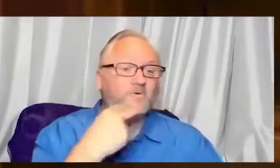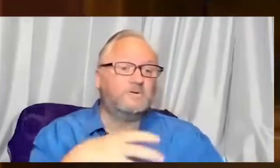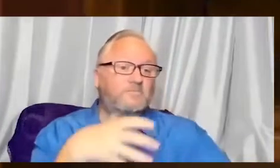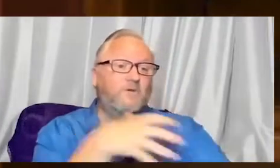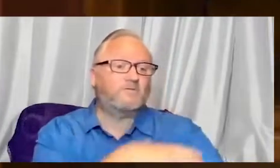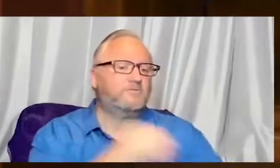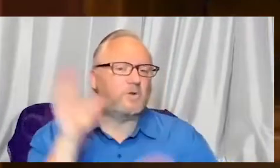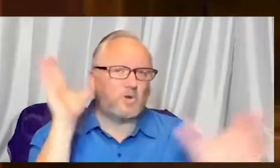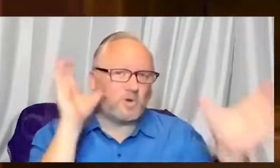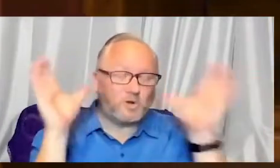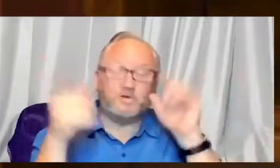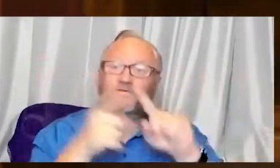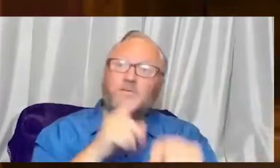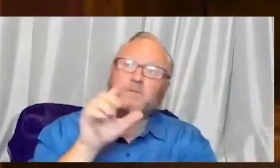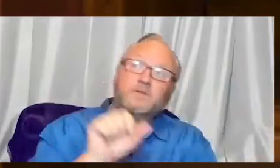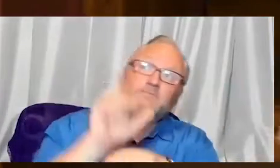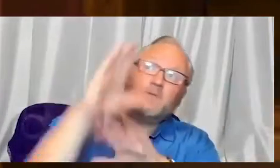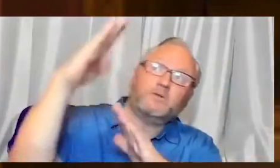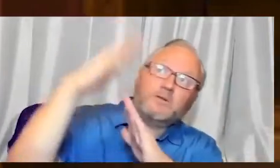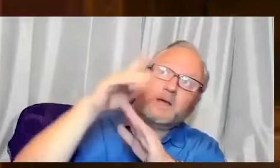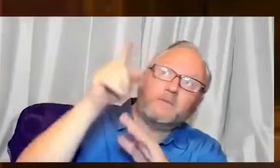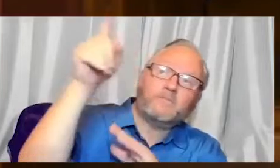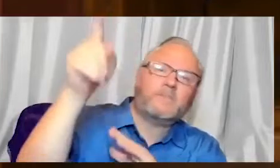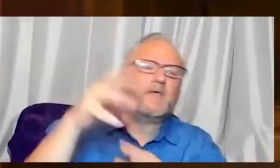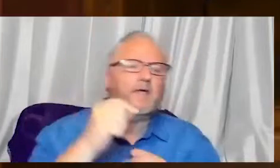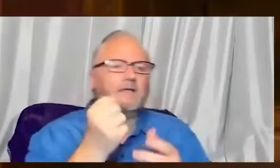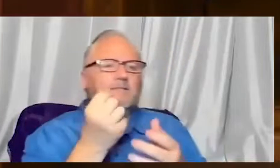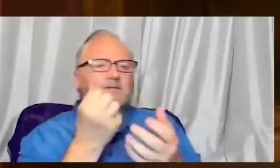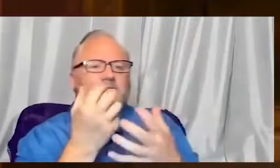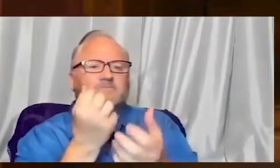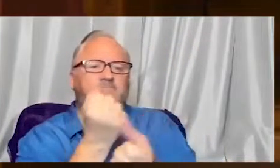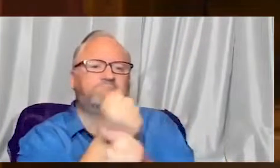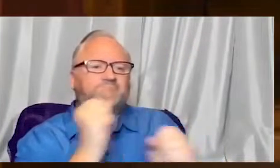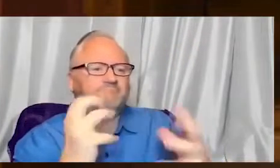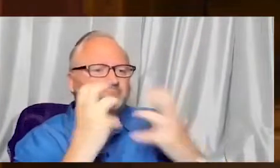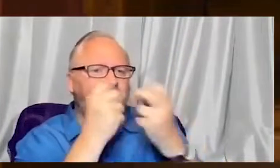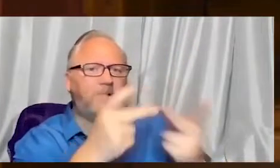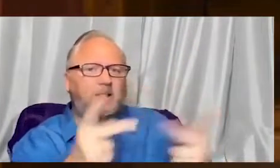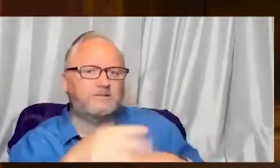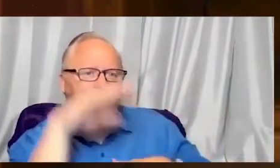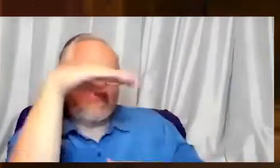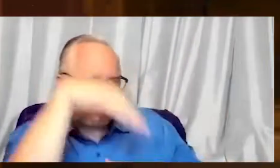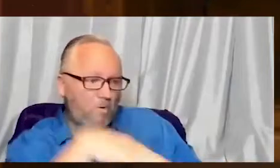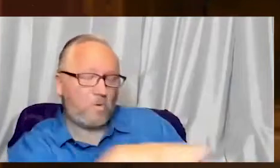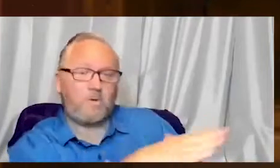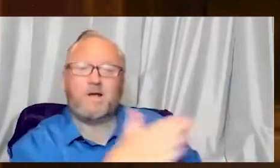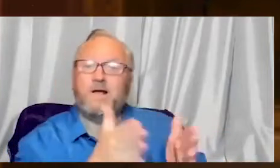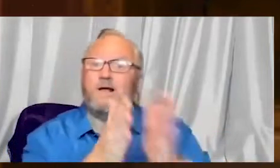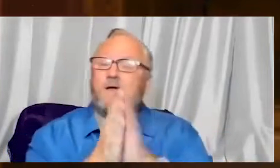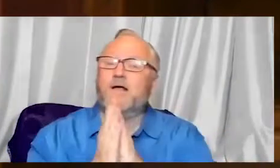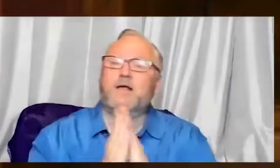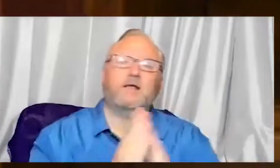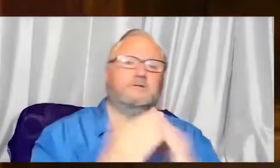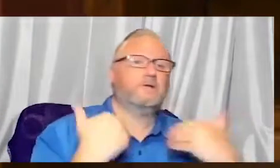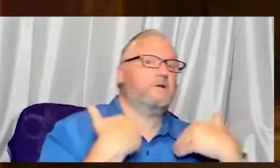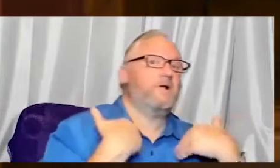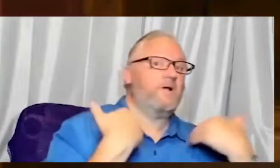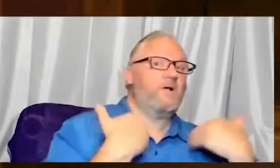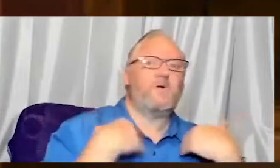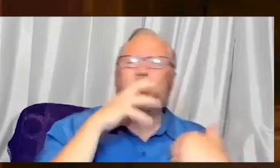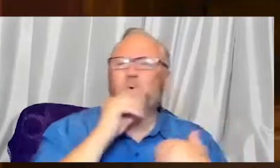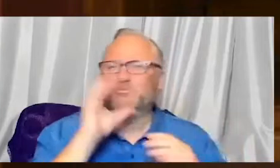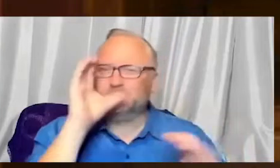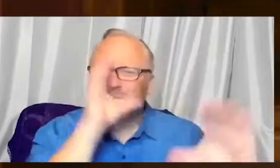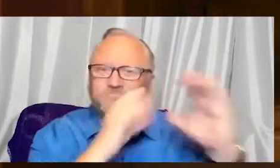mountaintop to the sanctuaries below. I ask young and old to quest for